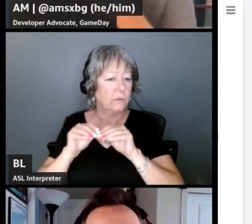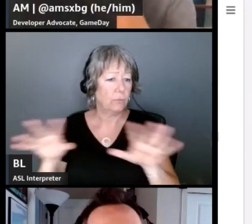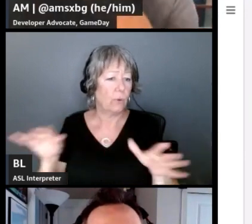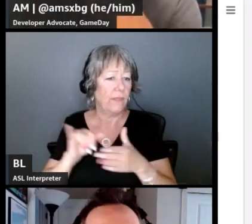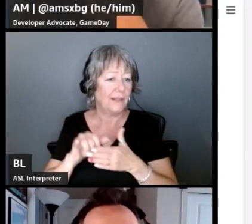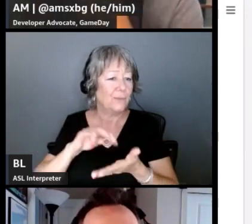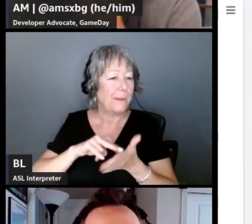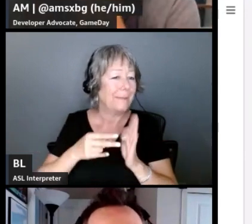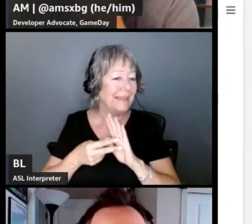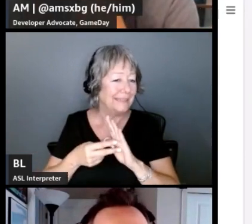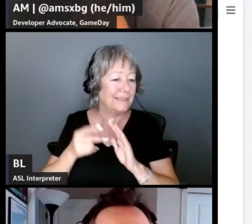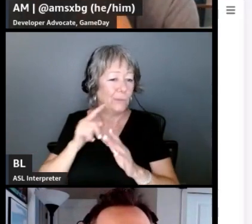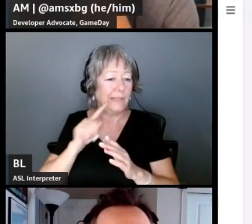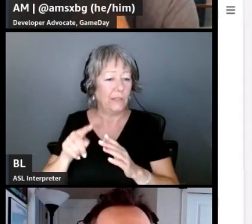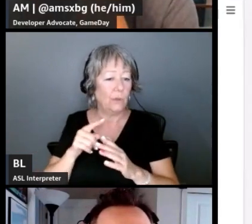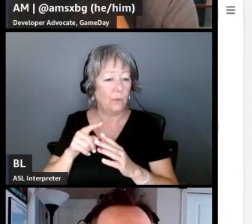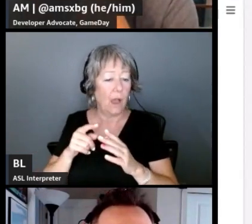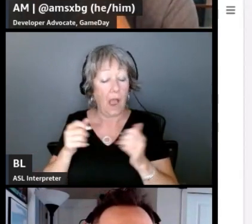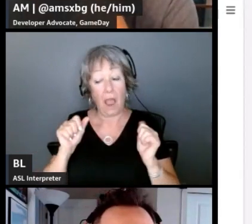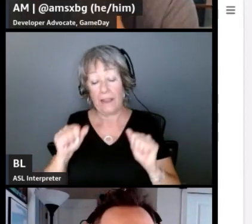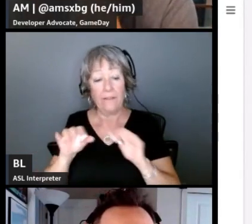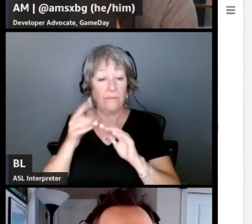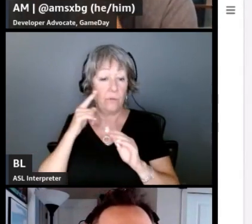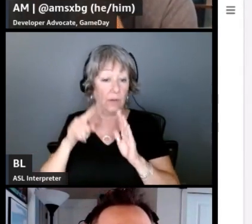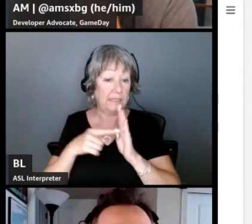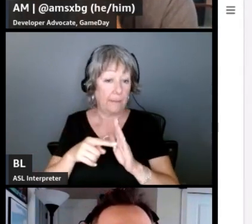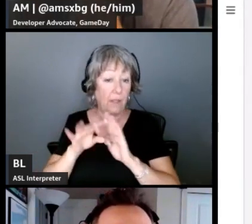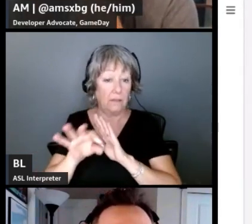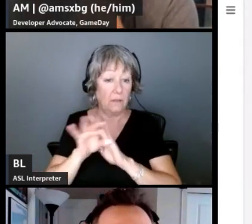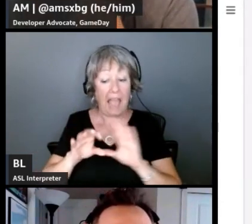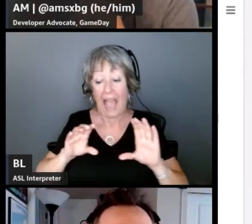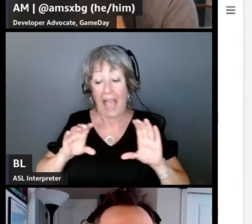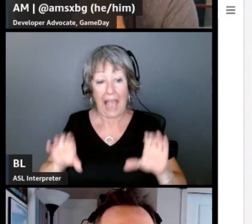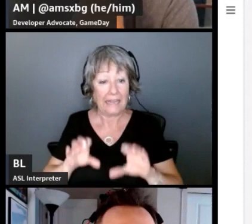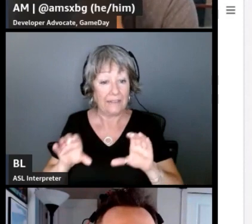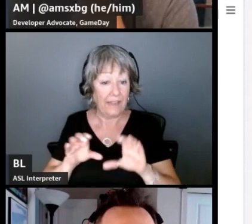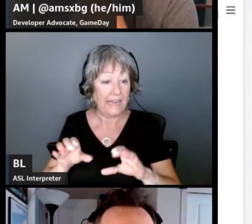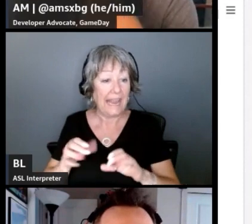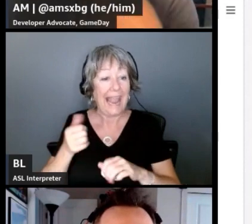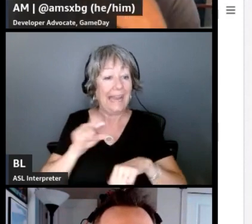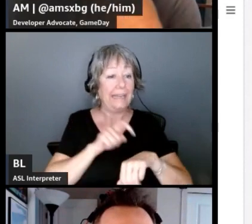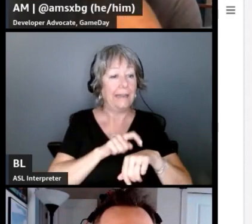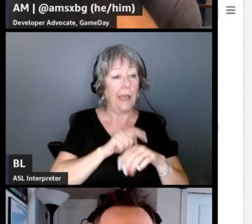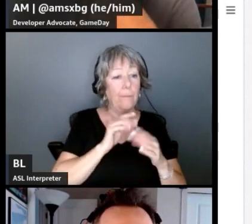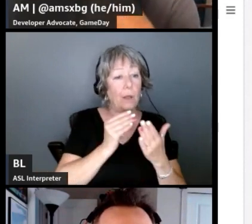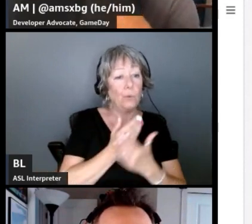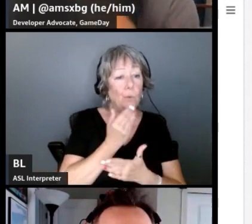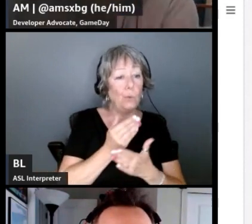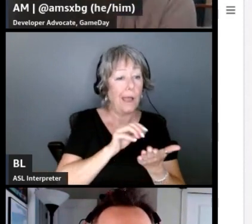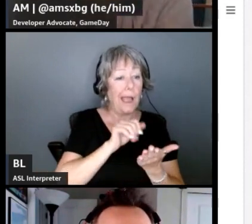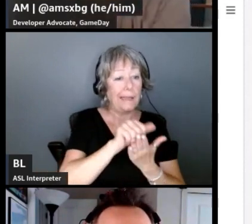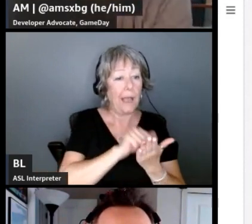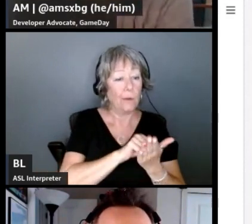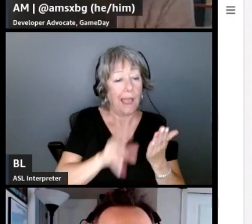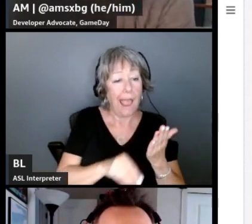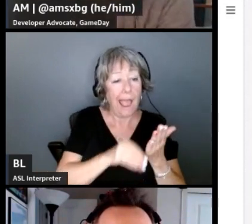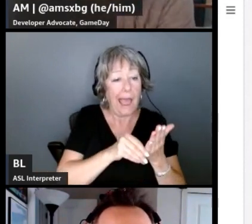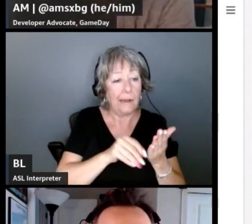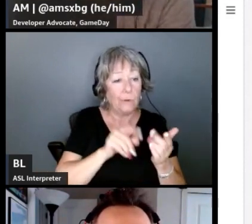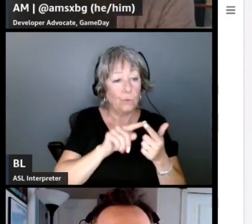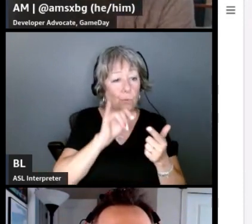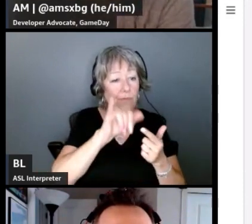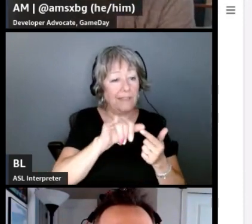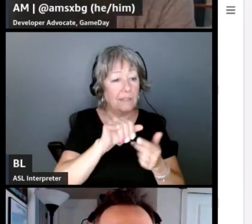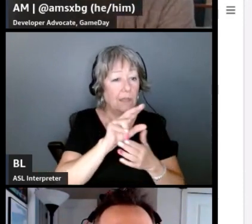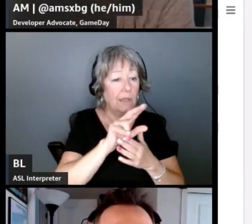as a feature does for you, right? So if I chose, let's say, activate, anytime a new account is added to that particular organization unit, StackSet will deploy this particular